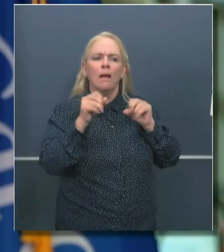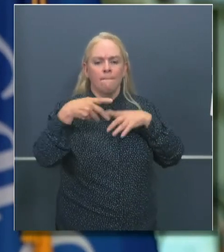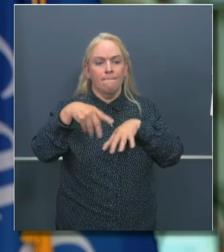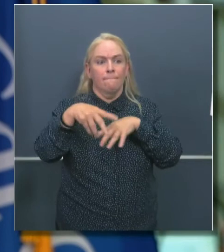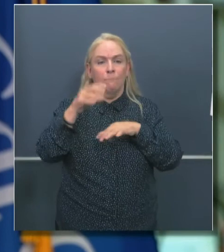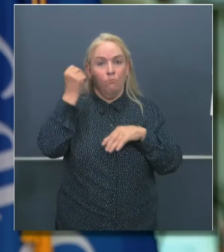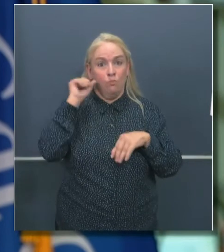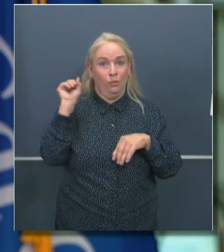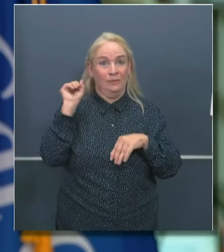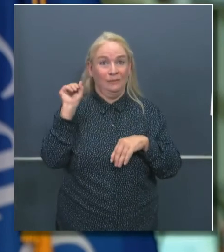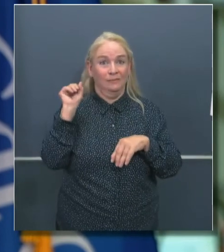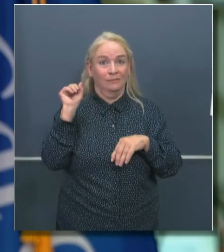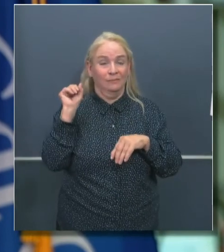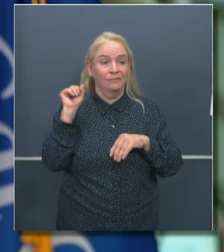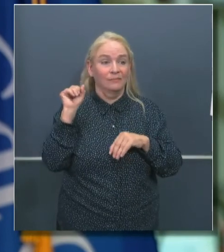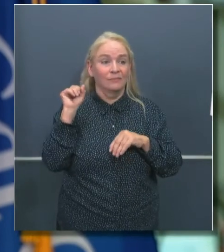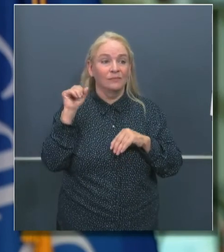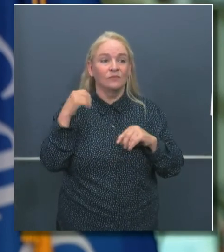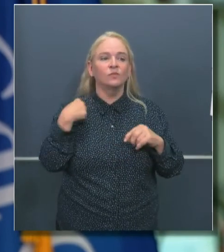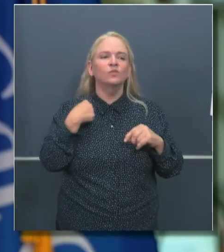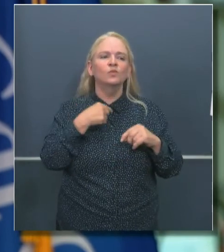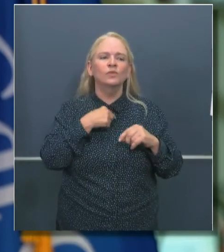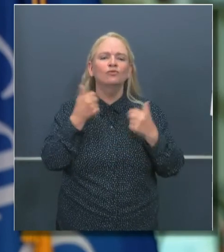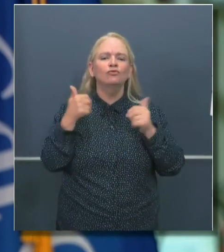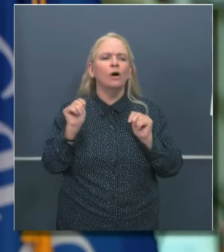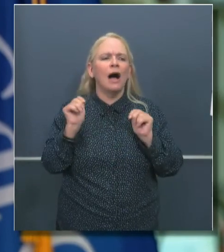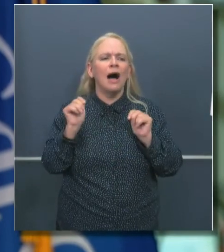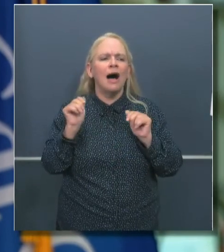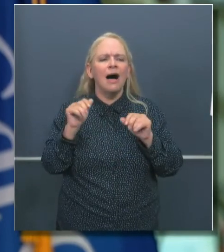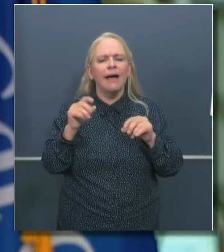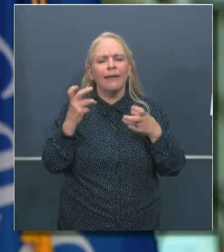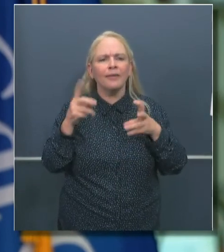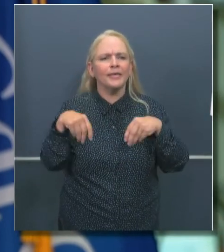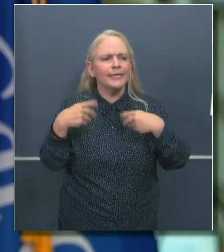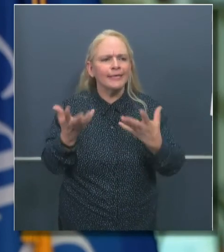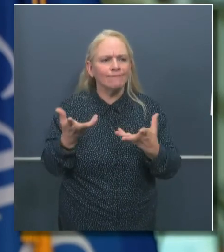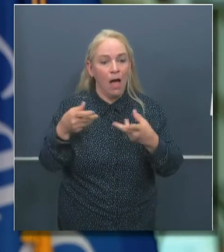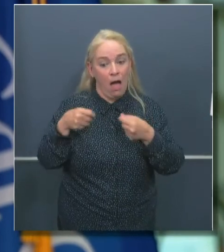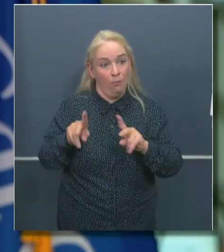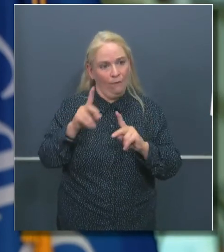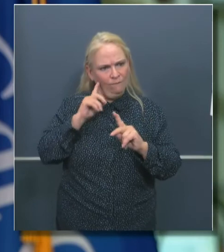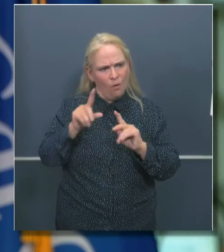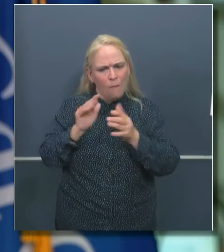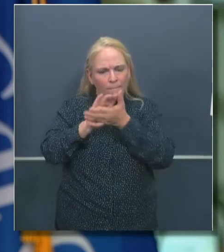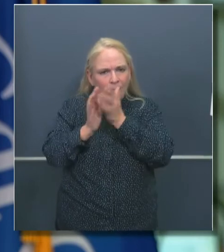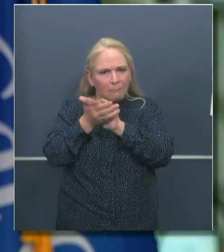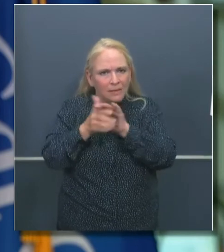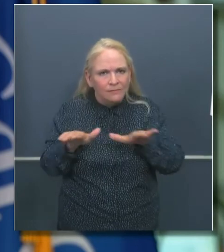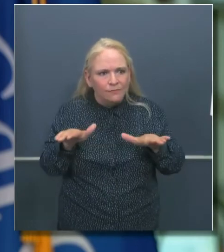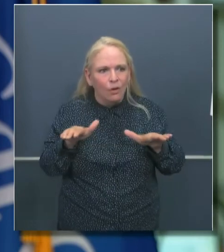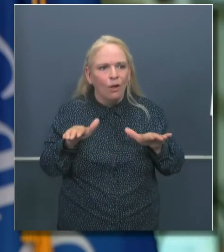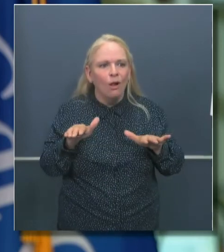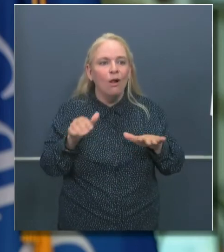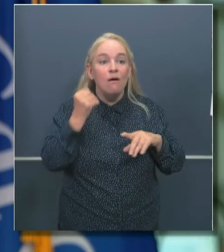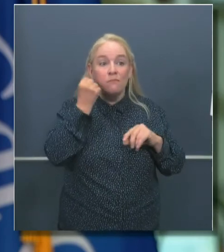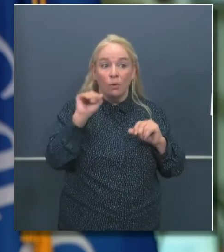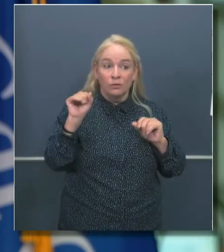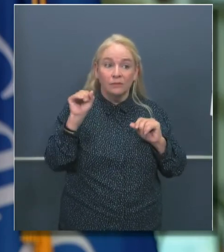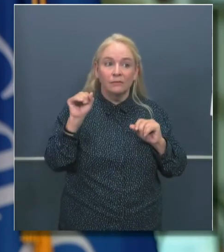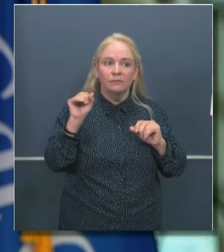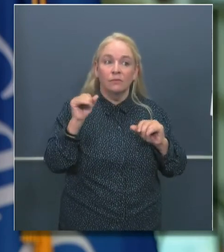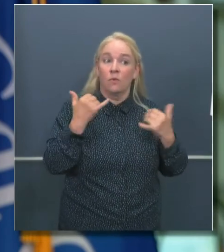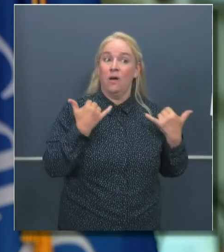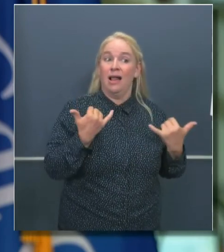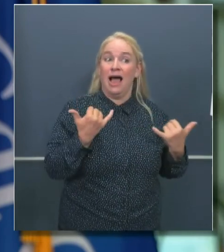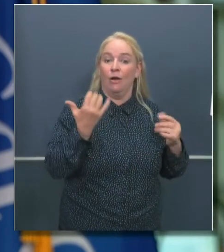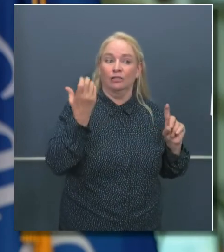to provide the opportunity for peaceful protests to take place. CHP is evaluating those